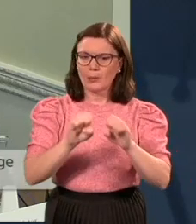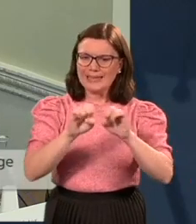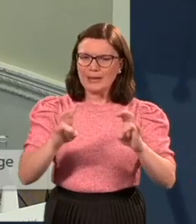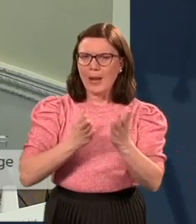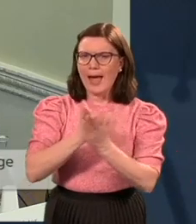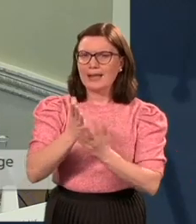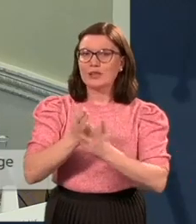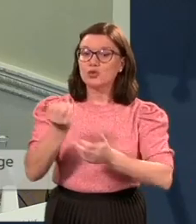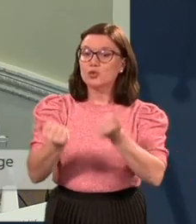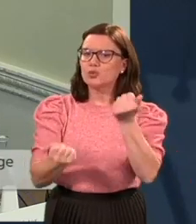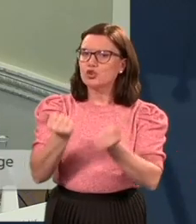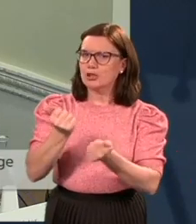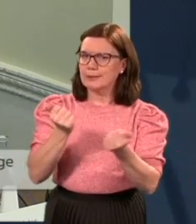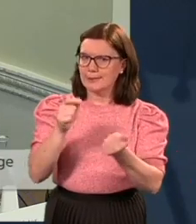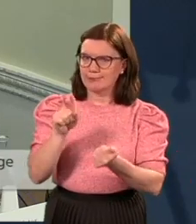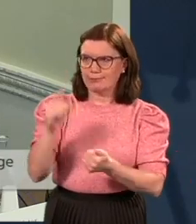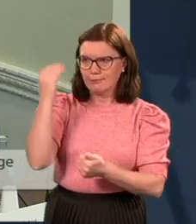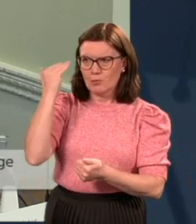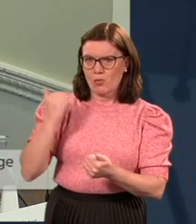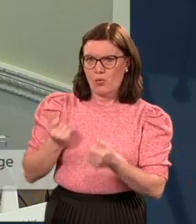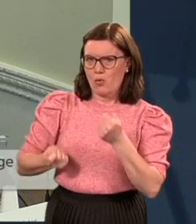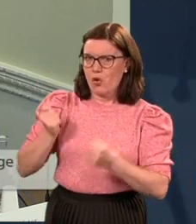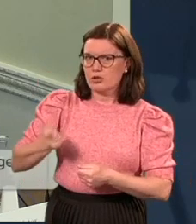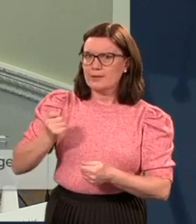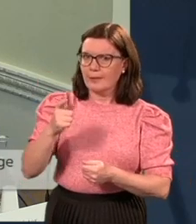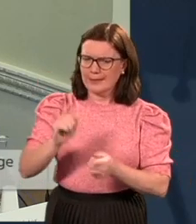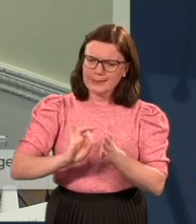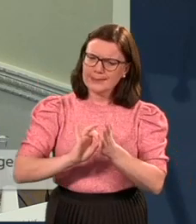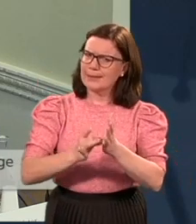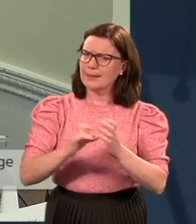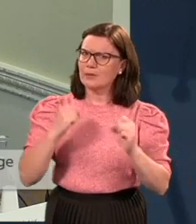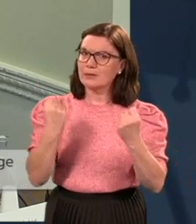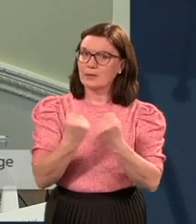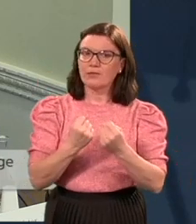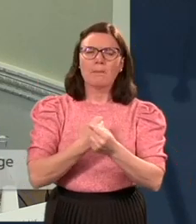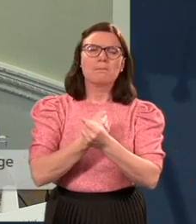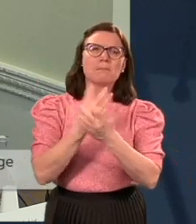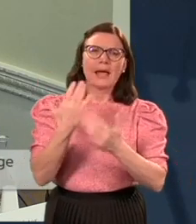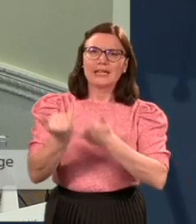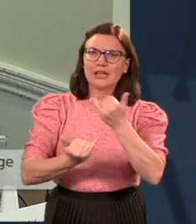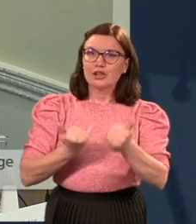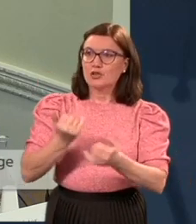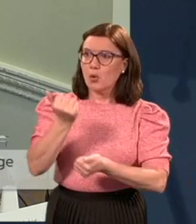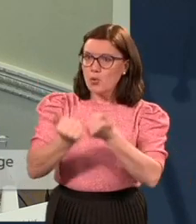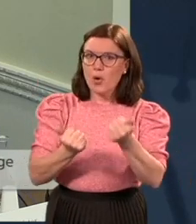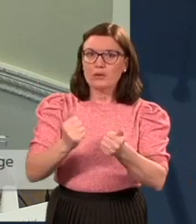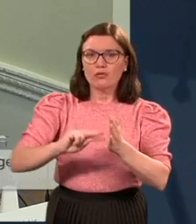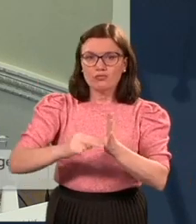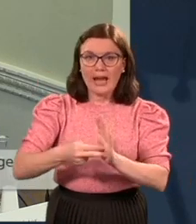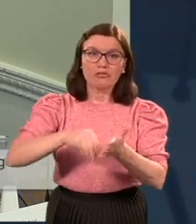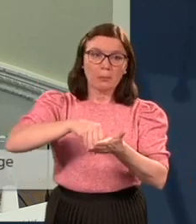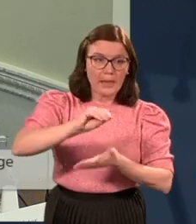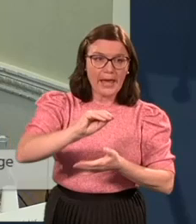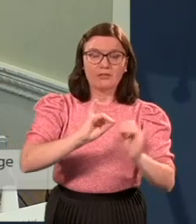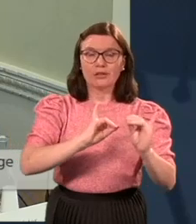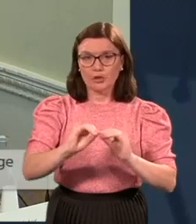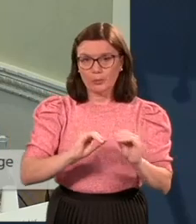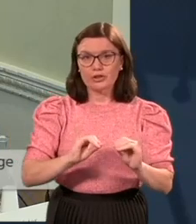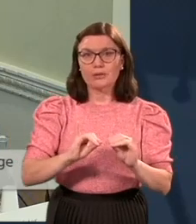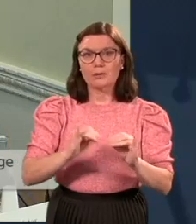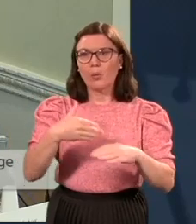is a key to our society. For many years, our courts have arranged and paid for sign language interpreters